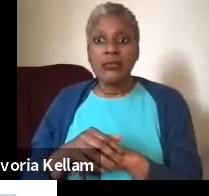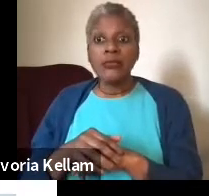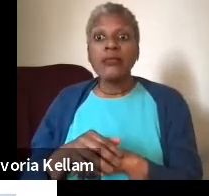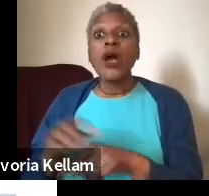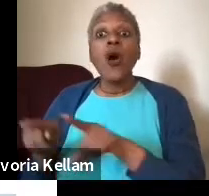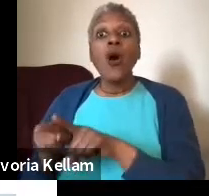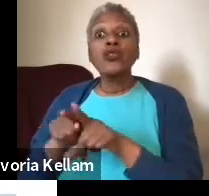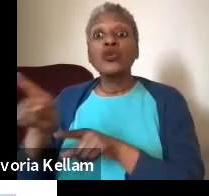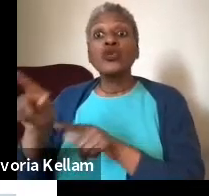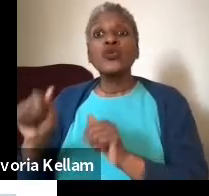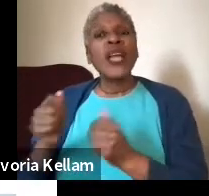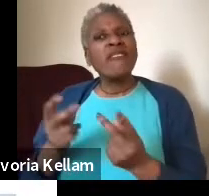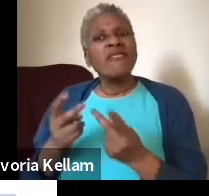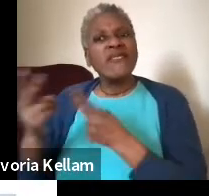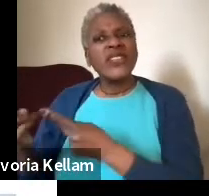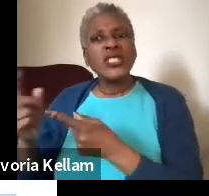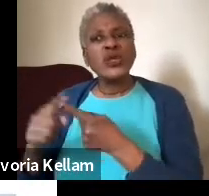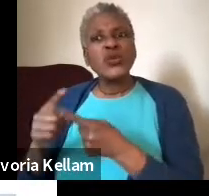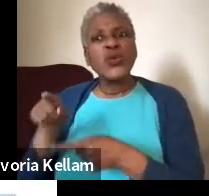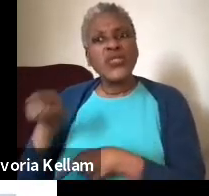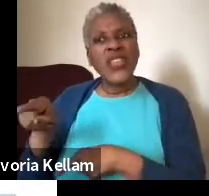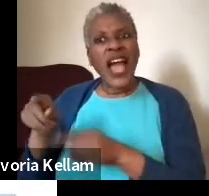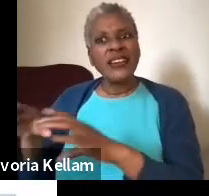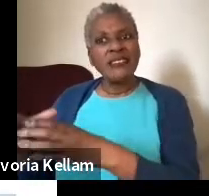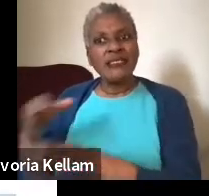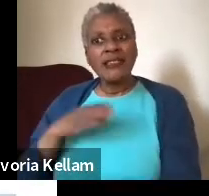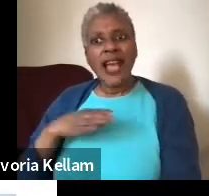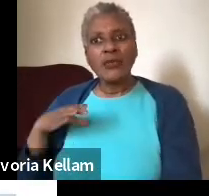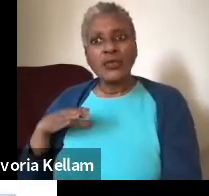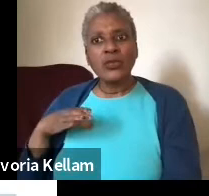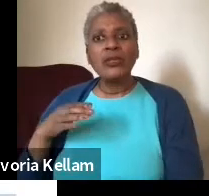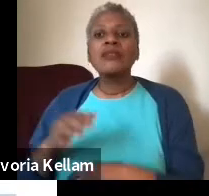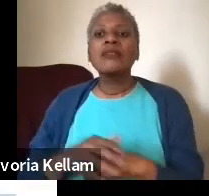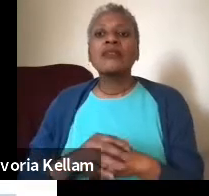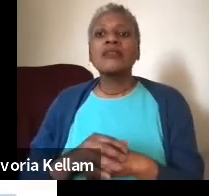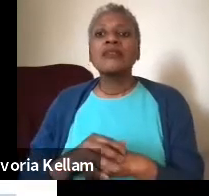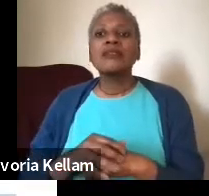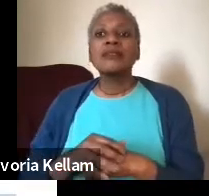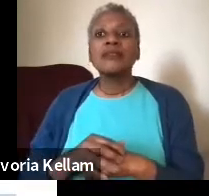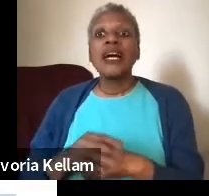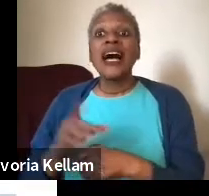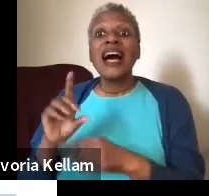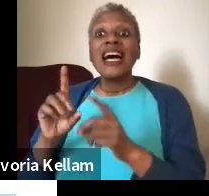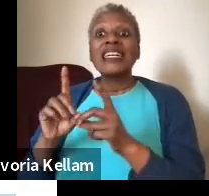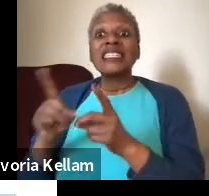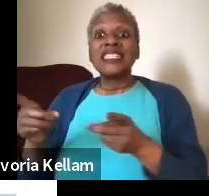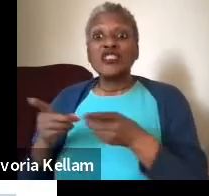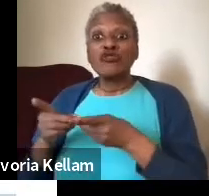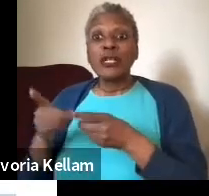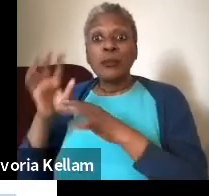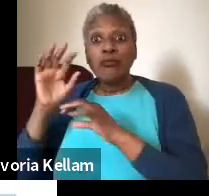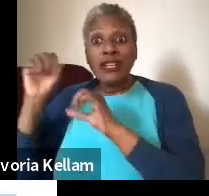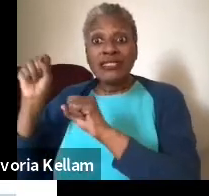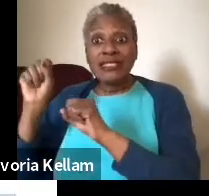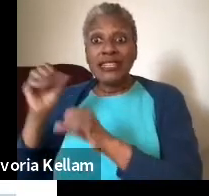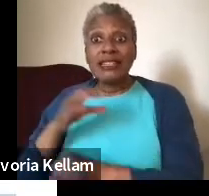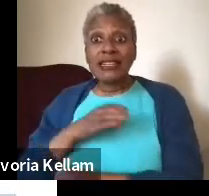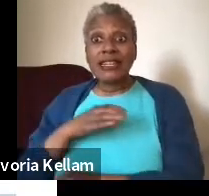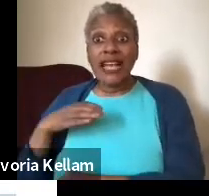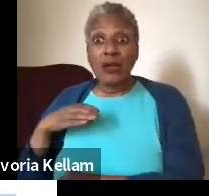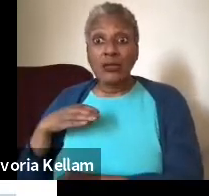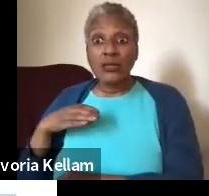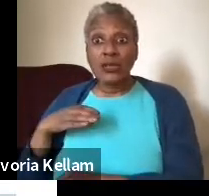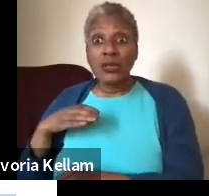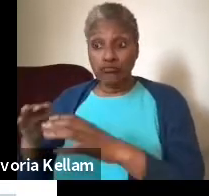are applying to. Forums are hosted by the district president council. That's a council made up